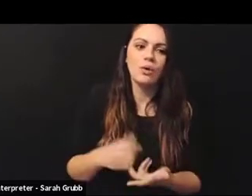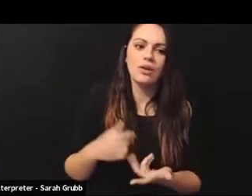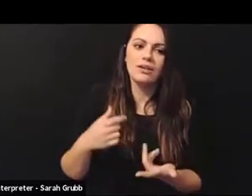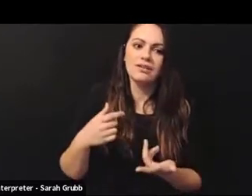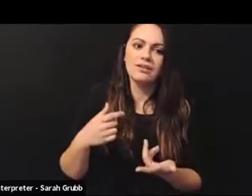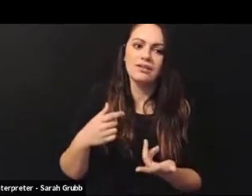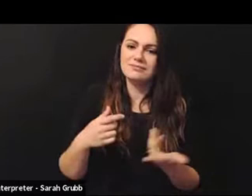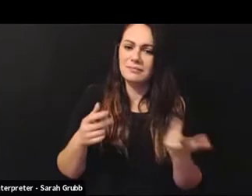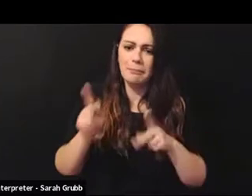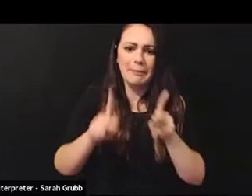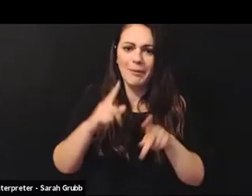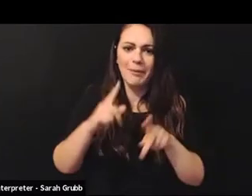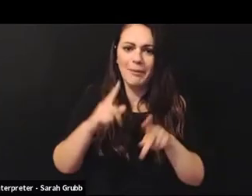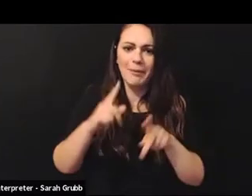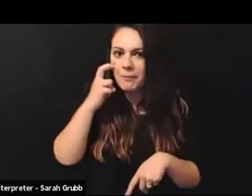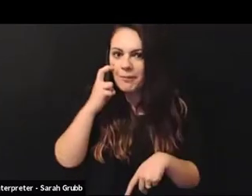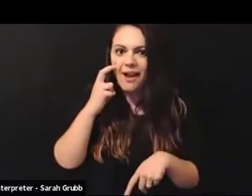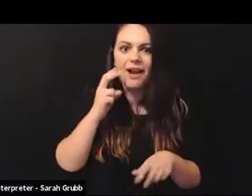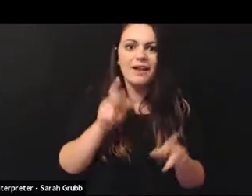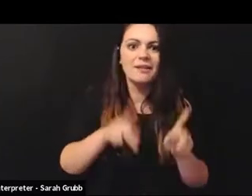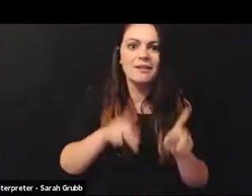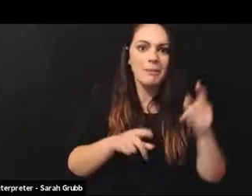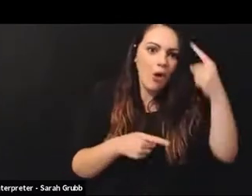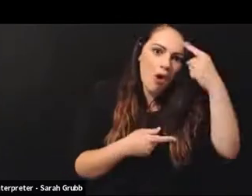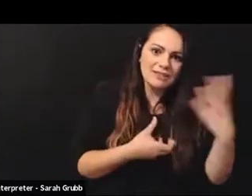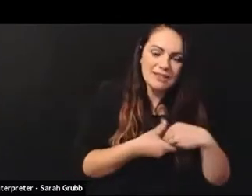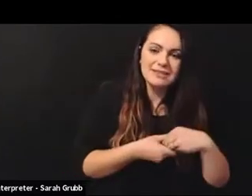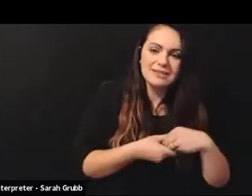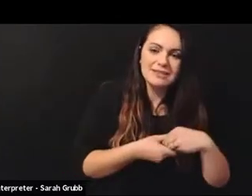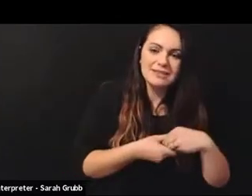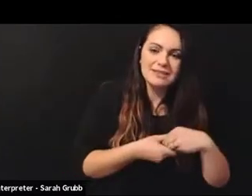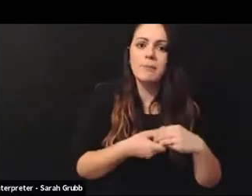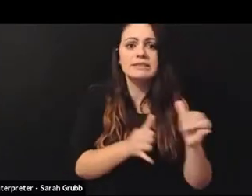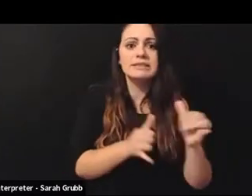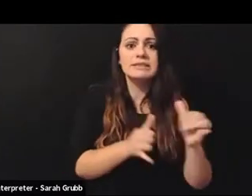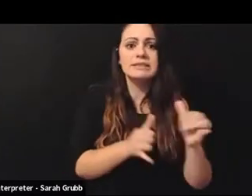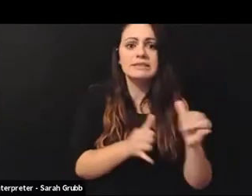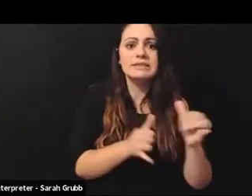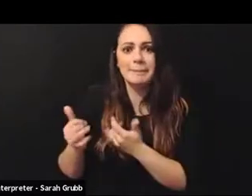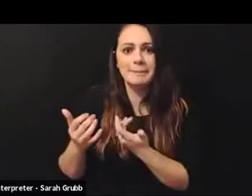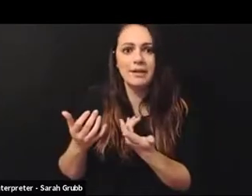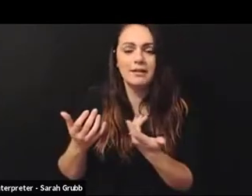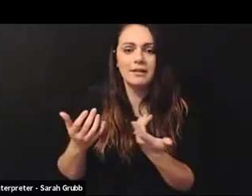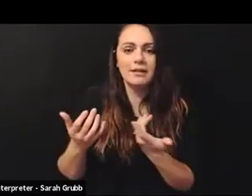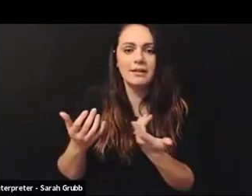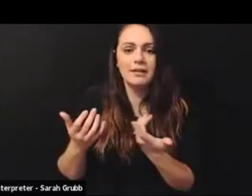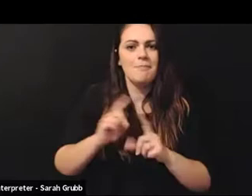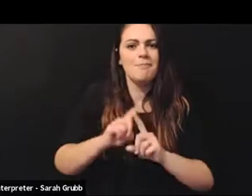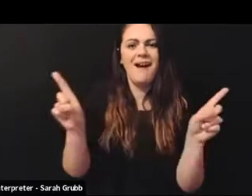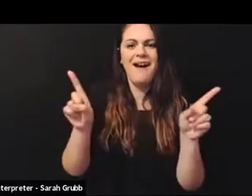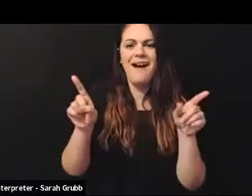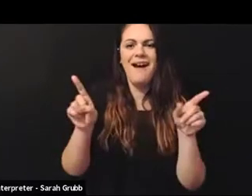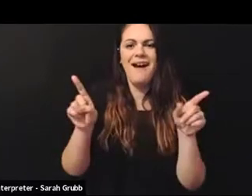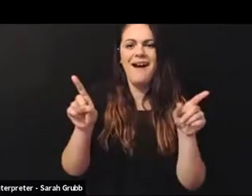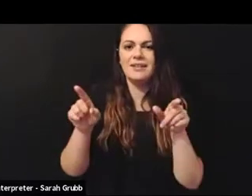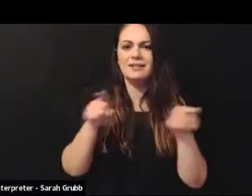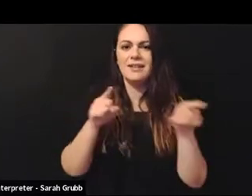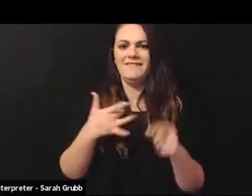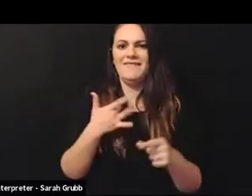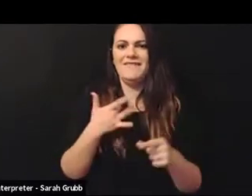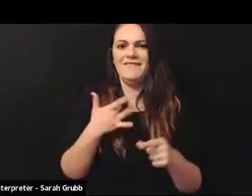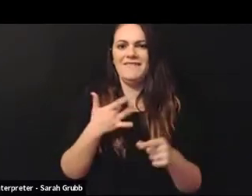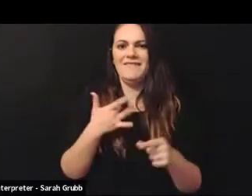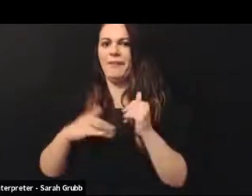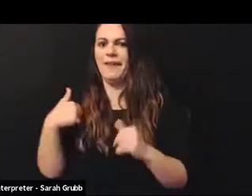who have autism do these things too, but they do them in ways that we think aren't right because they're doing it as you saw Paul spinning around in